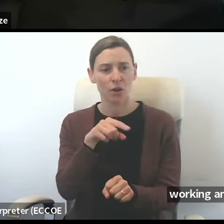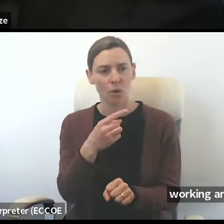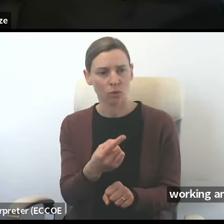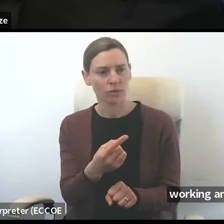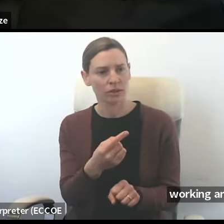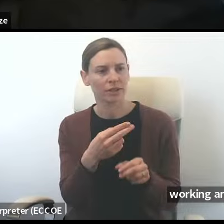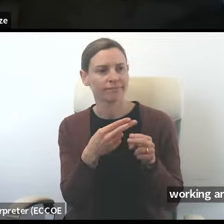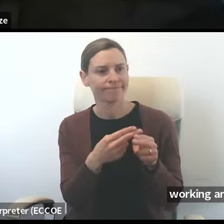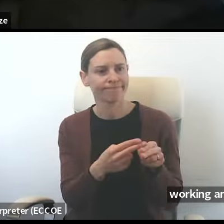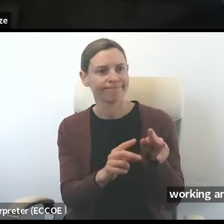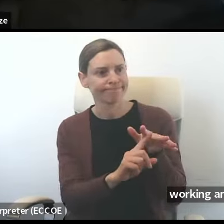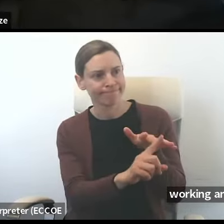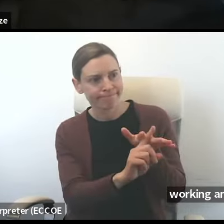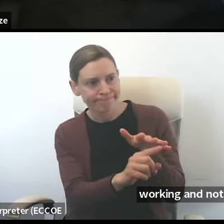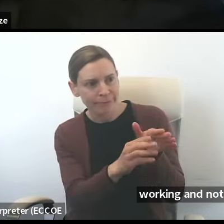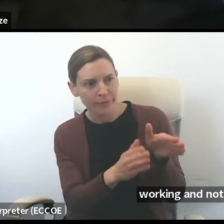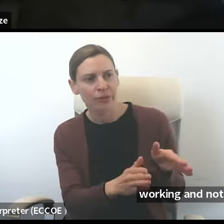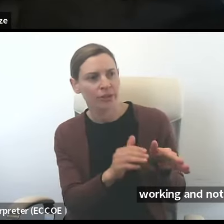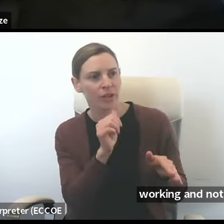lives.